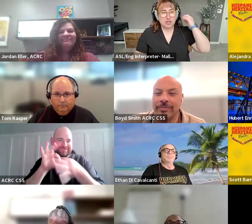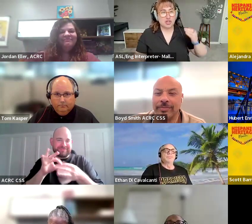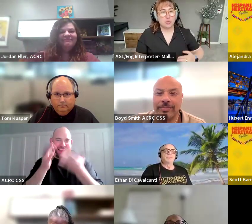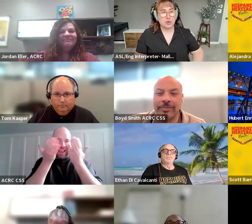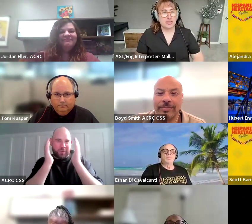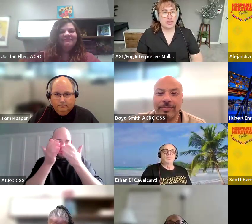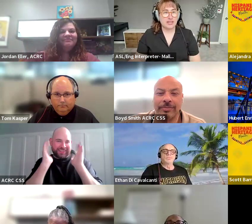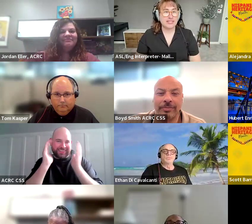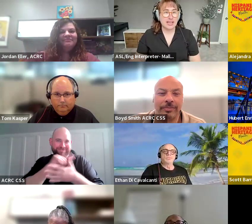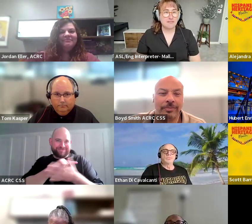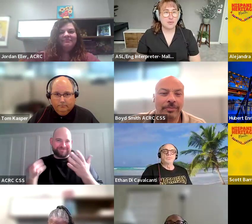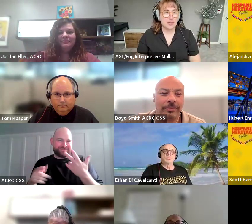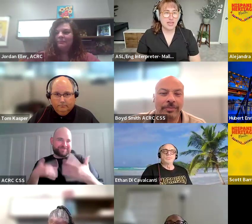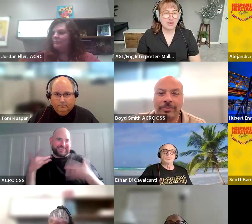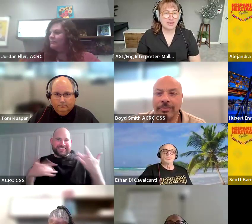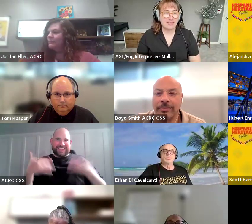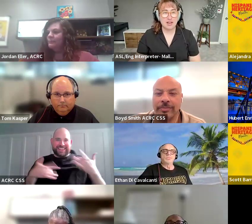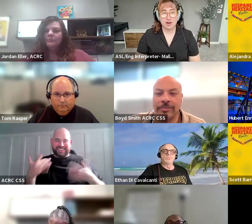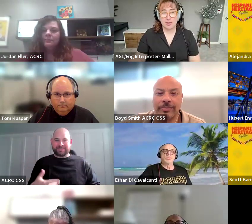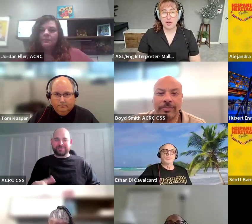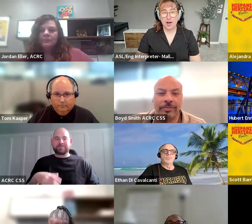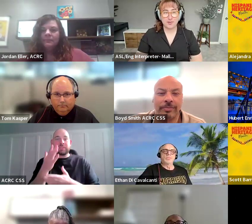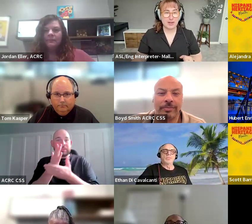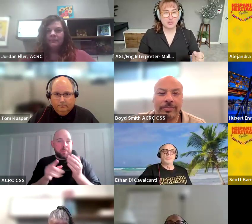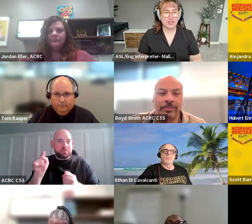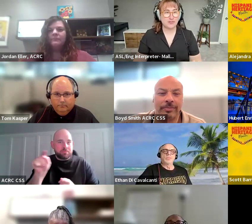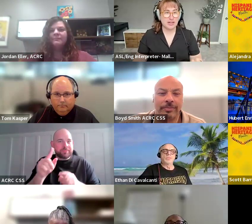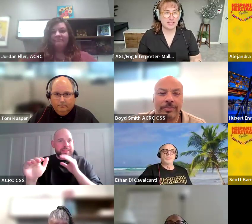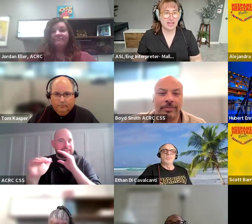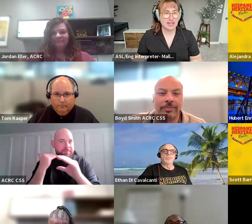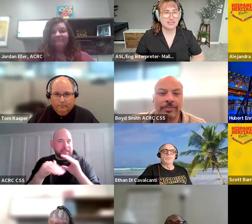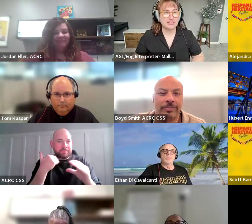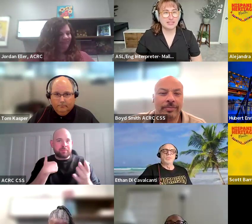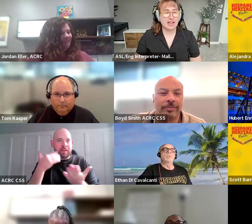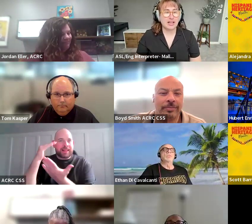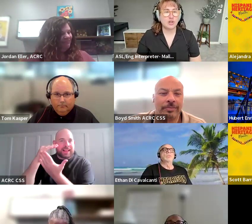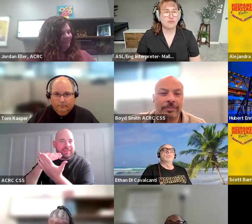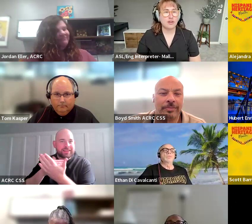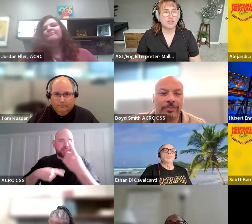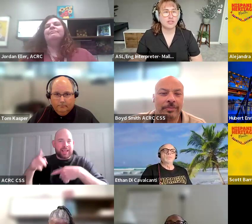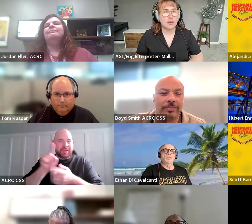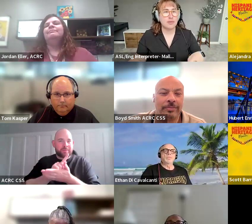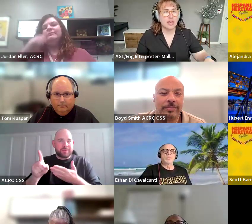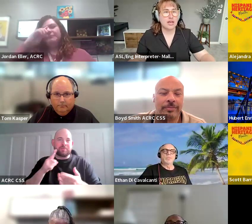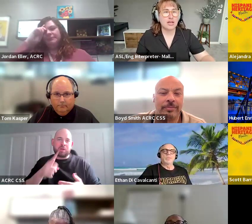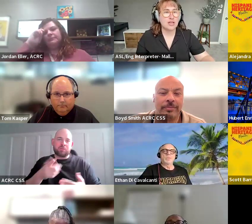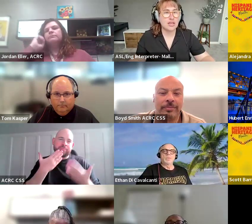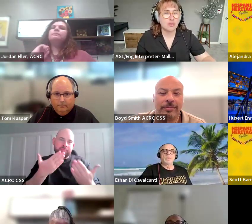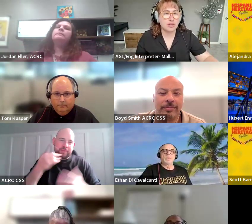So first I'm going to start with the sign of the week, and they are about Halloween, which is very exciting. I know I've gotten